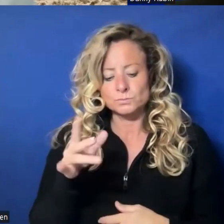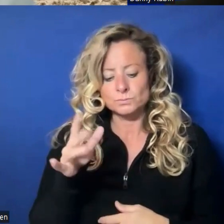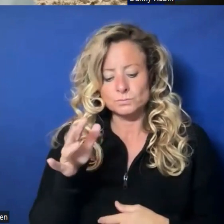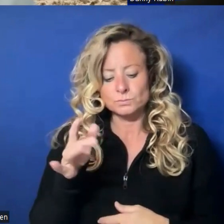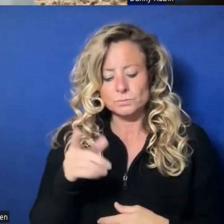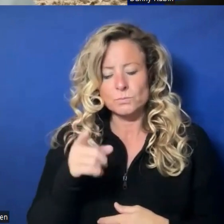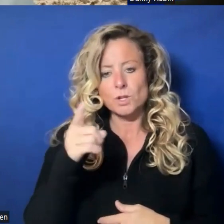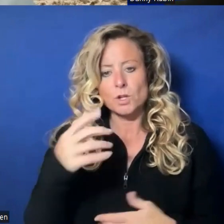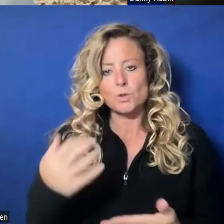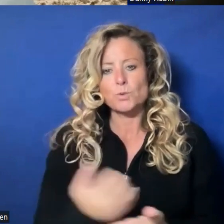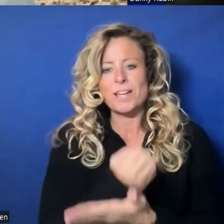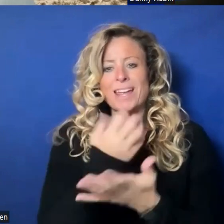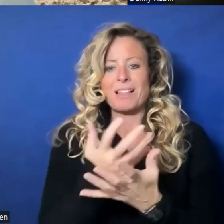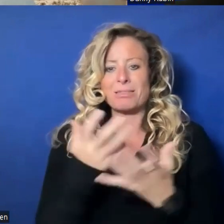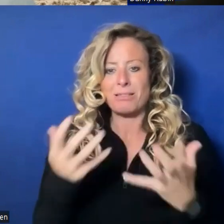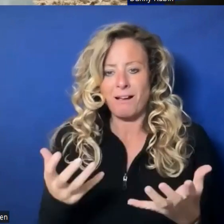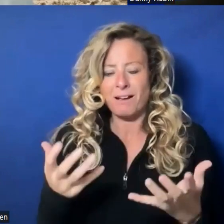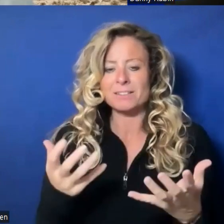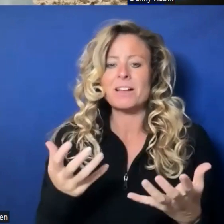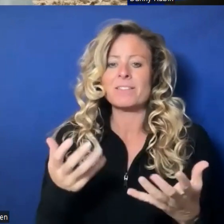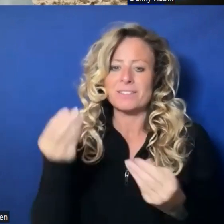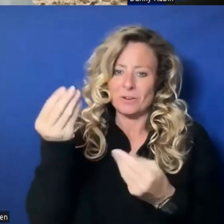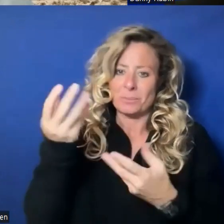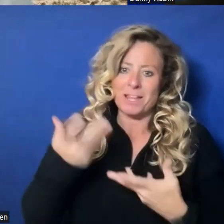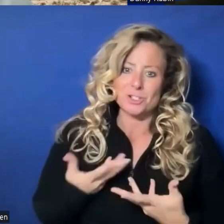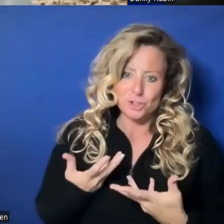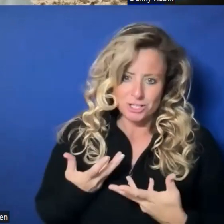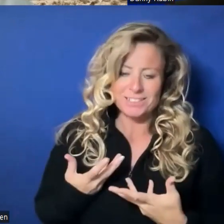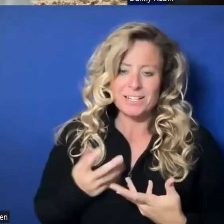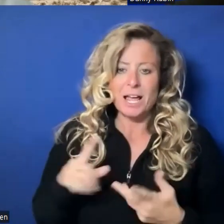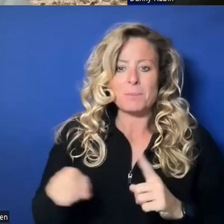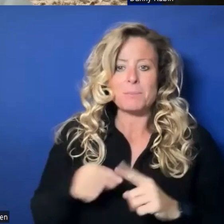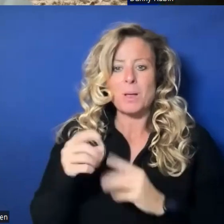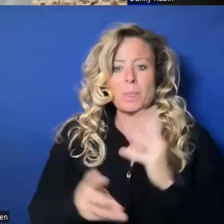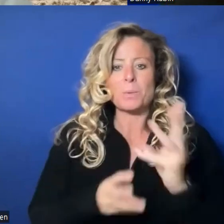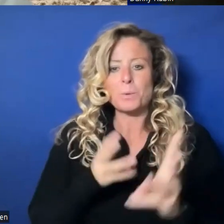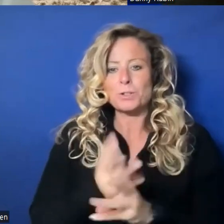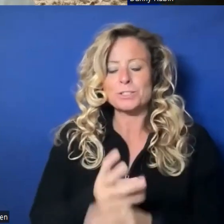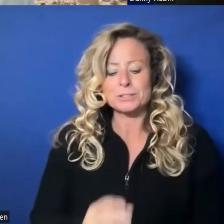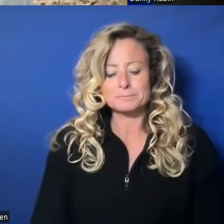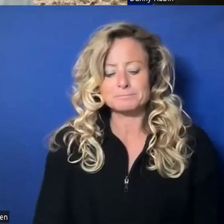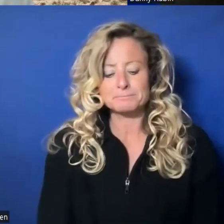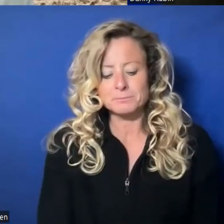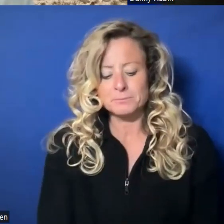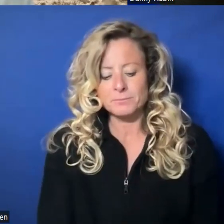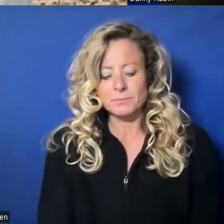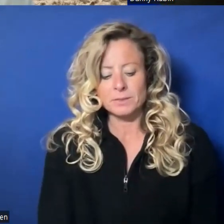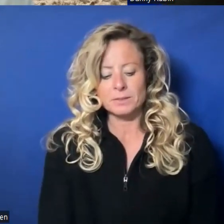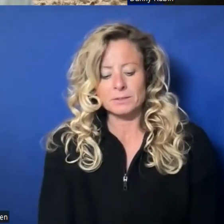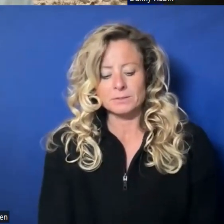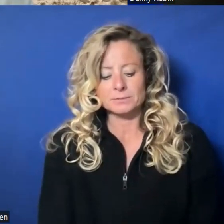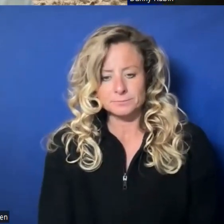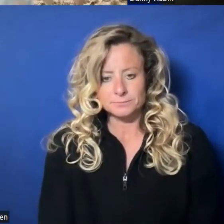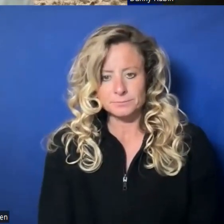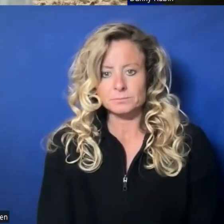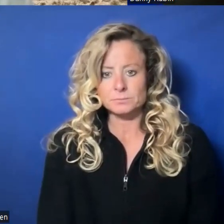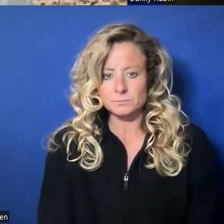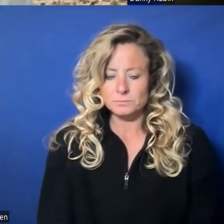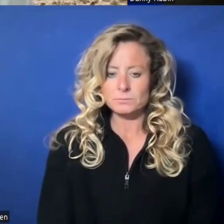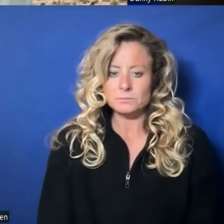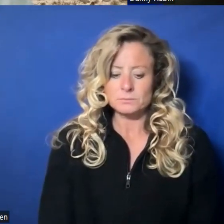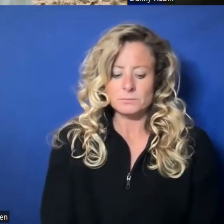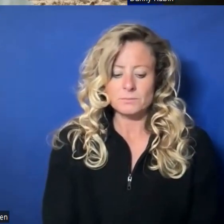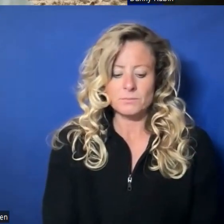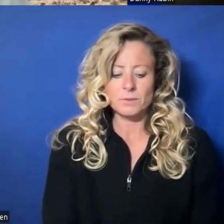you gain so much wide knowledge about the world that maybe